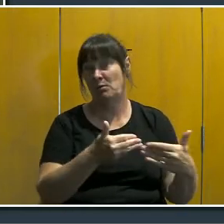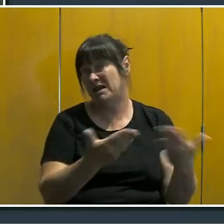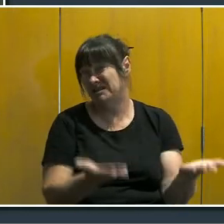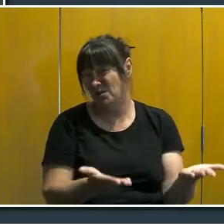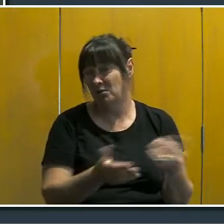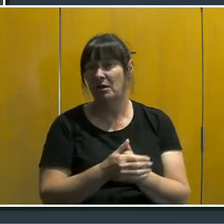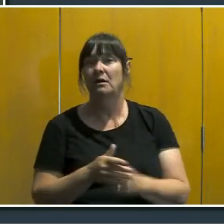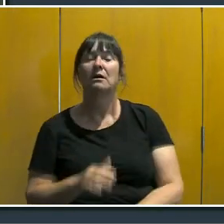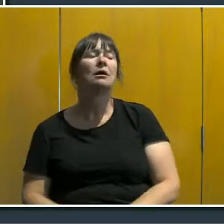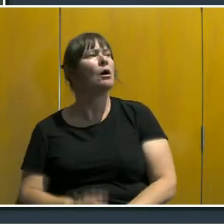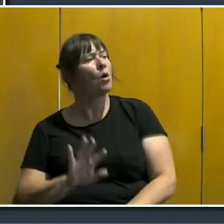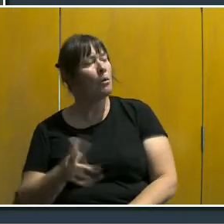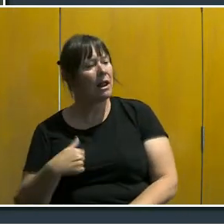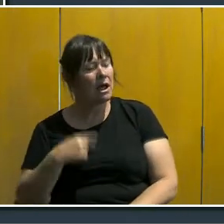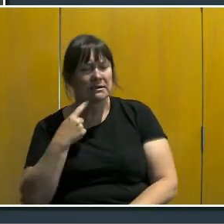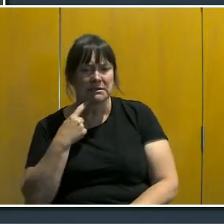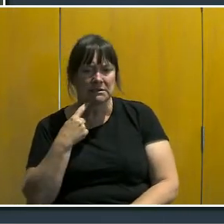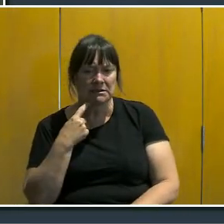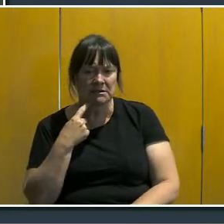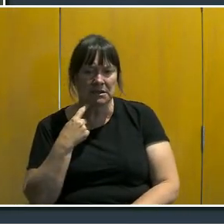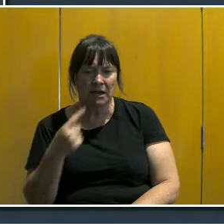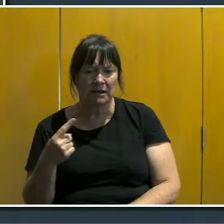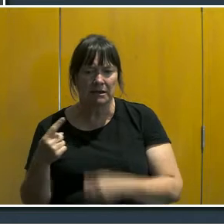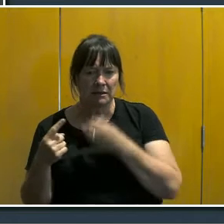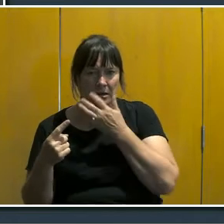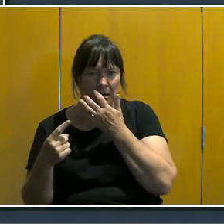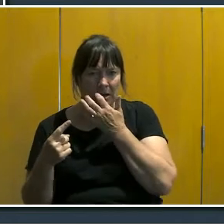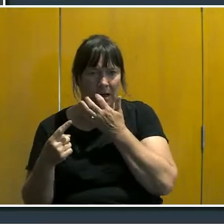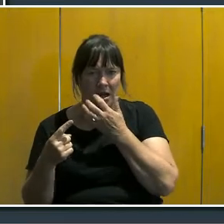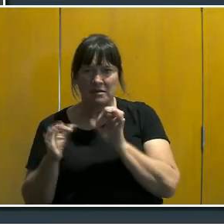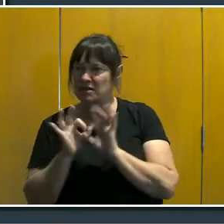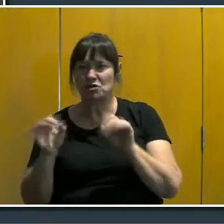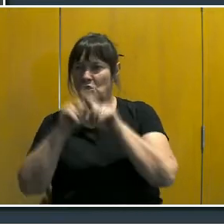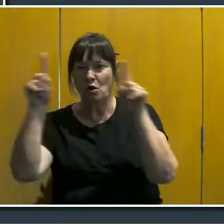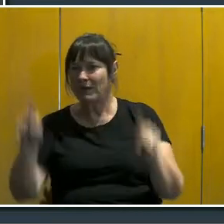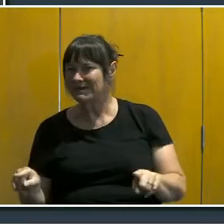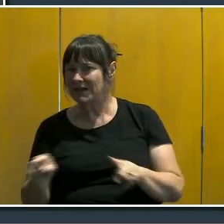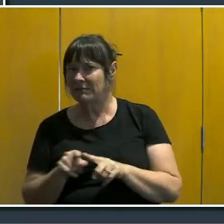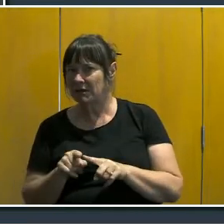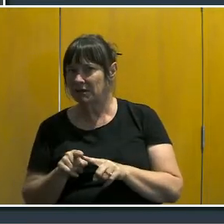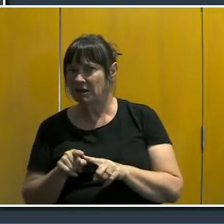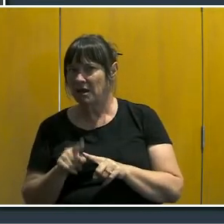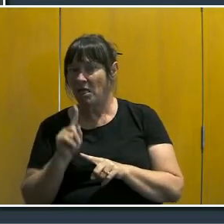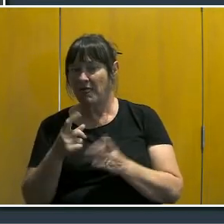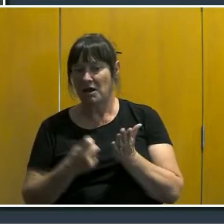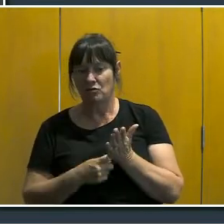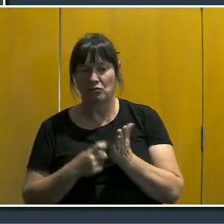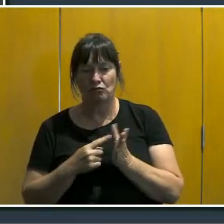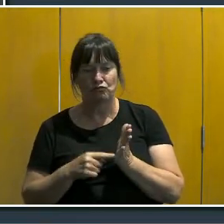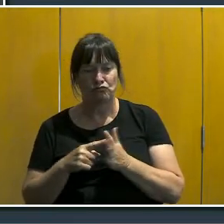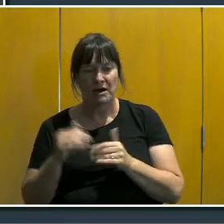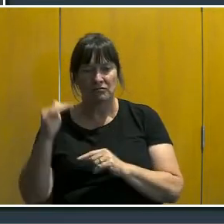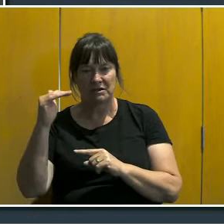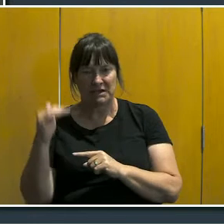that possibly if that charge is not on our rate statement, that that reduction of rate that that